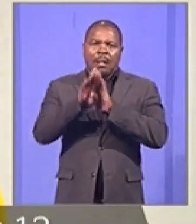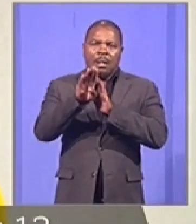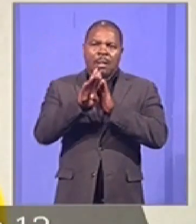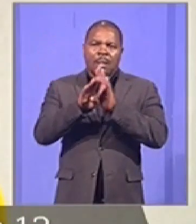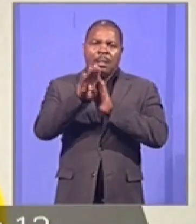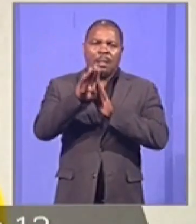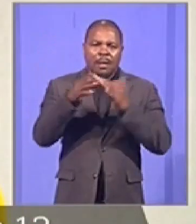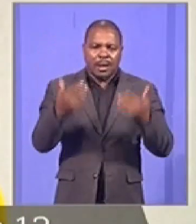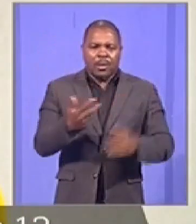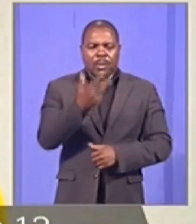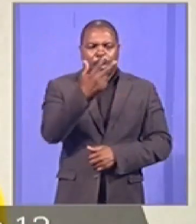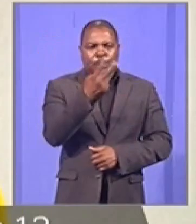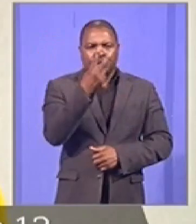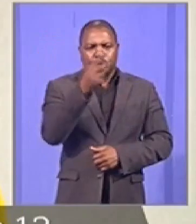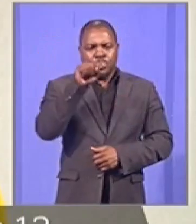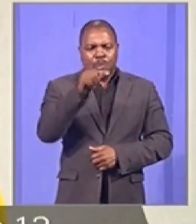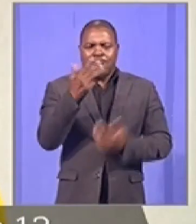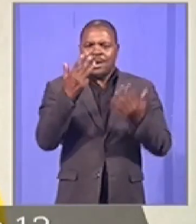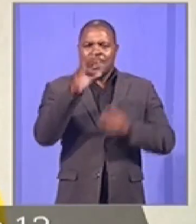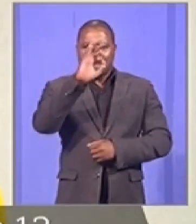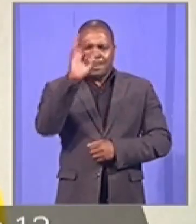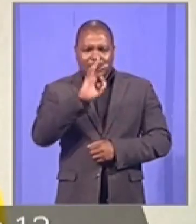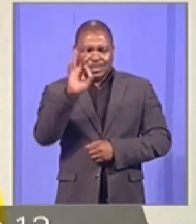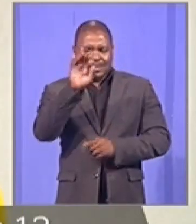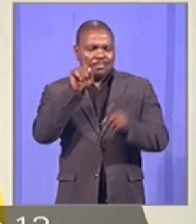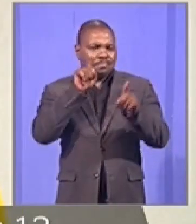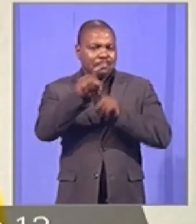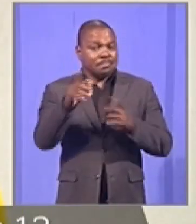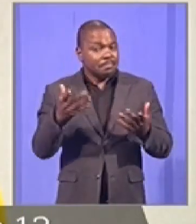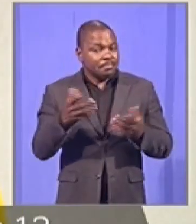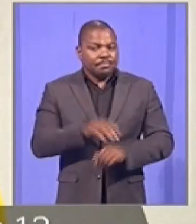an 82.9% pass rate.